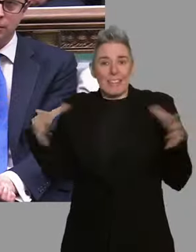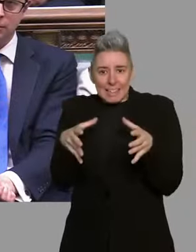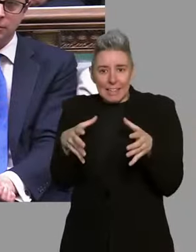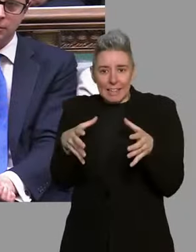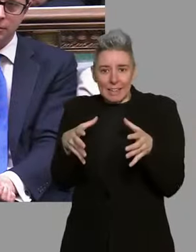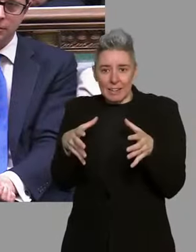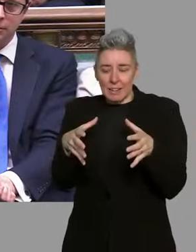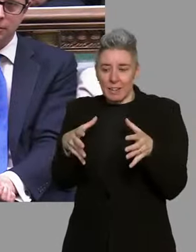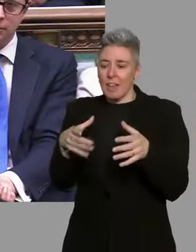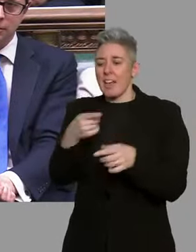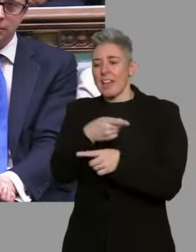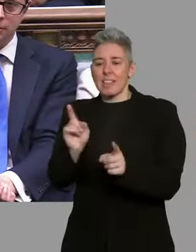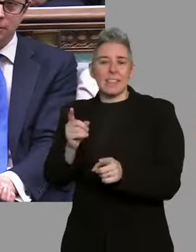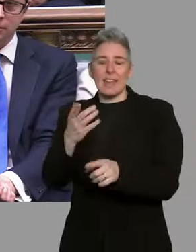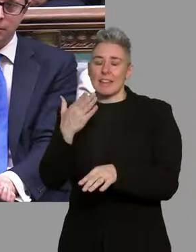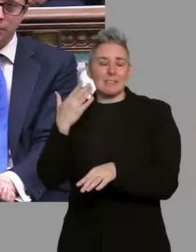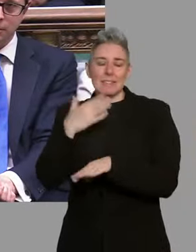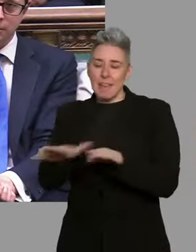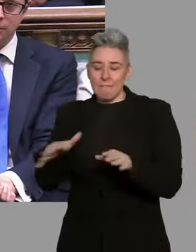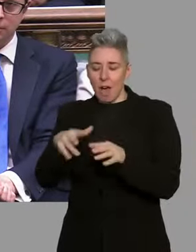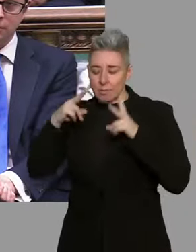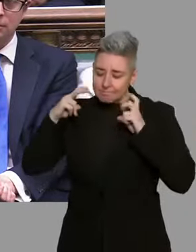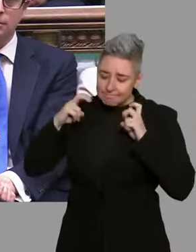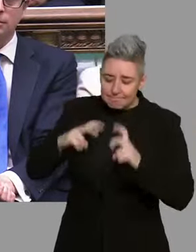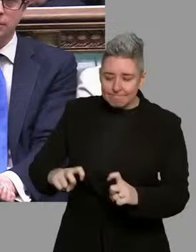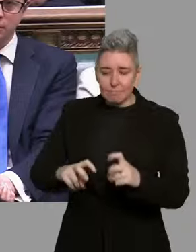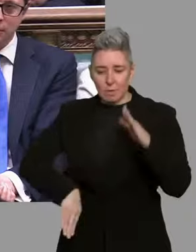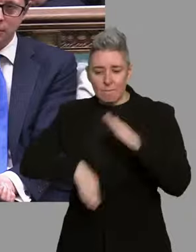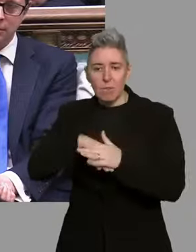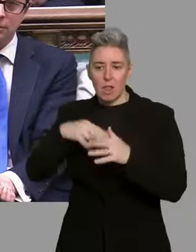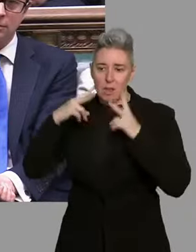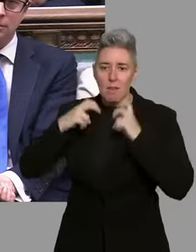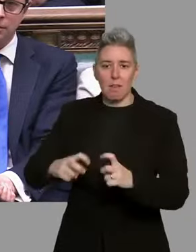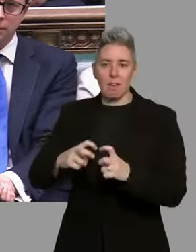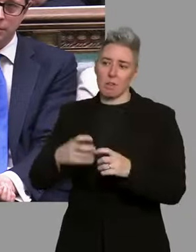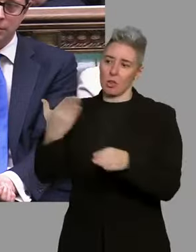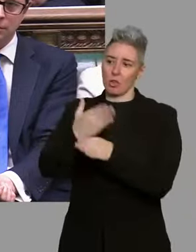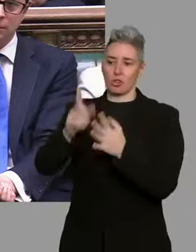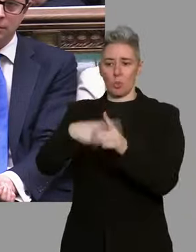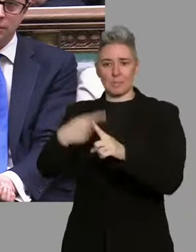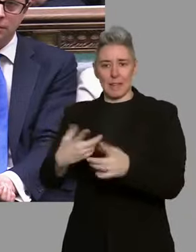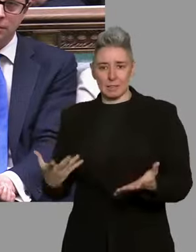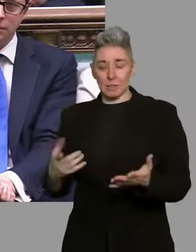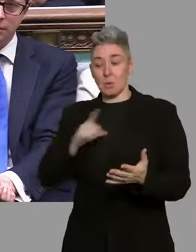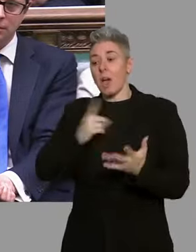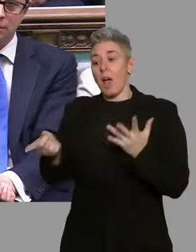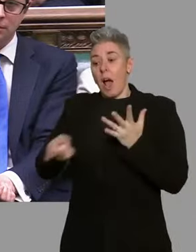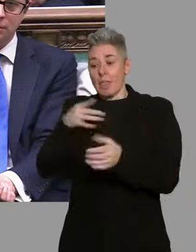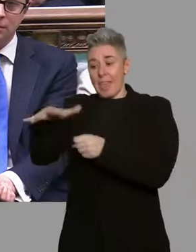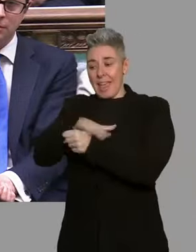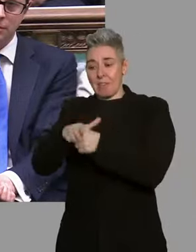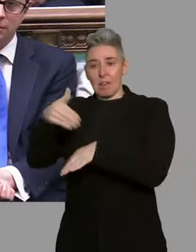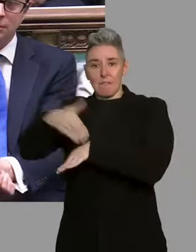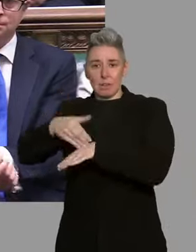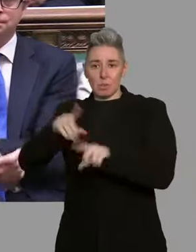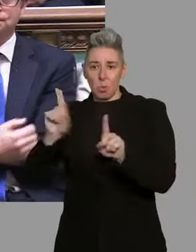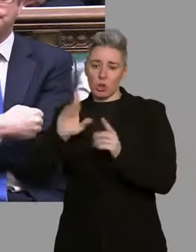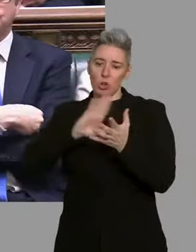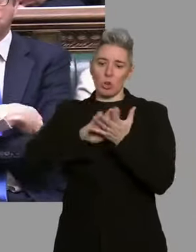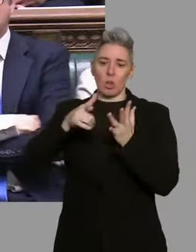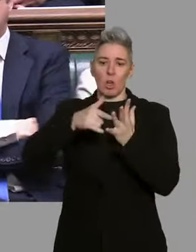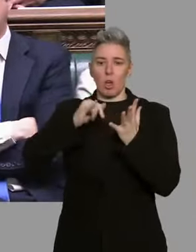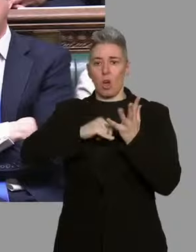impact. Another area affected is the hospice sector. Hospices believe the budget will cost them an extra £30